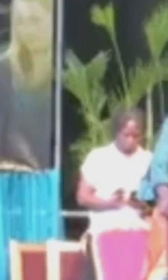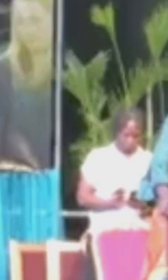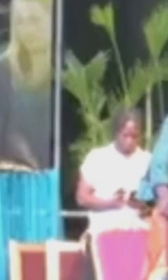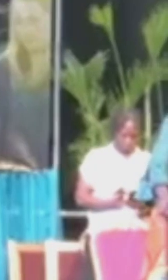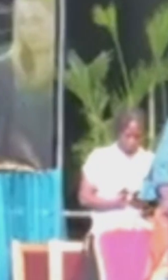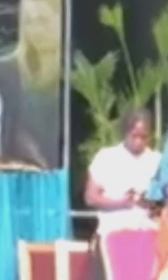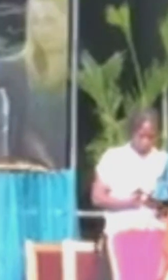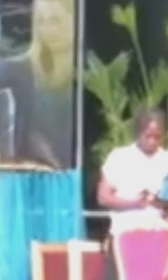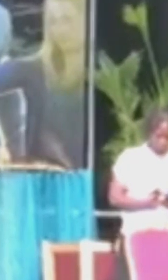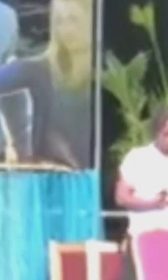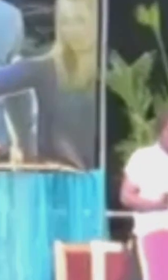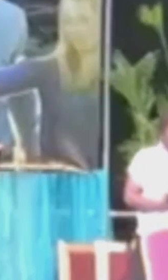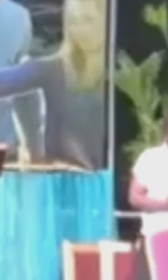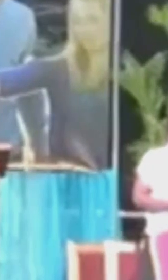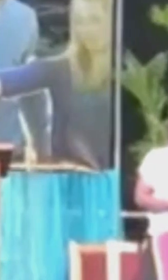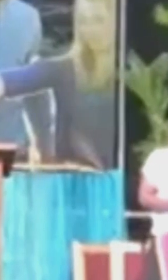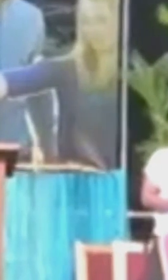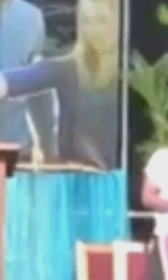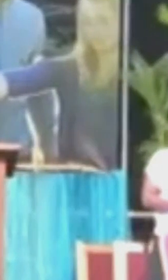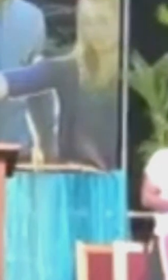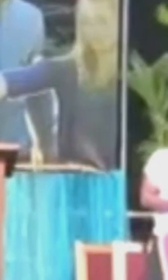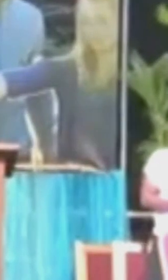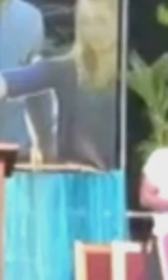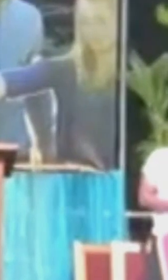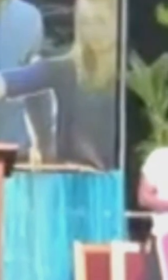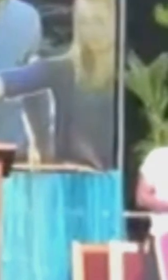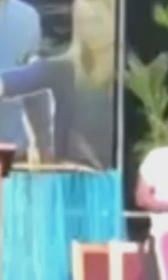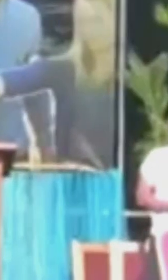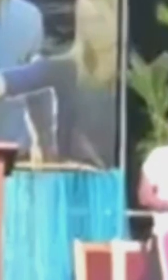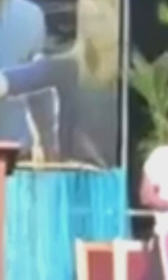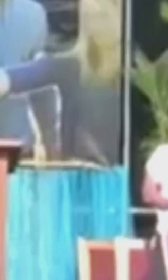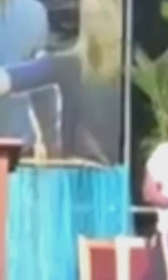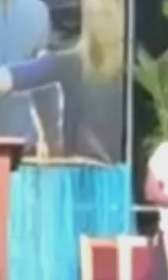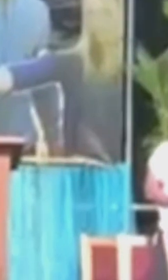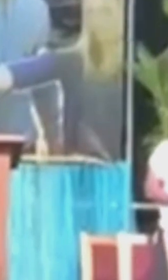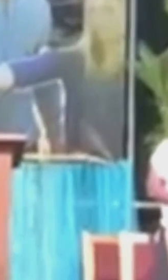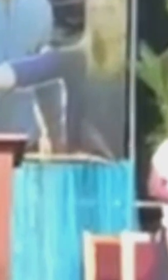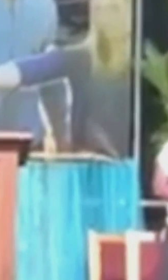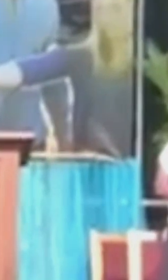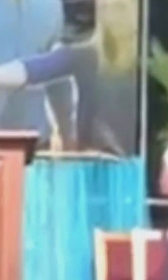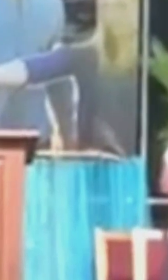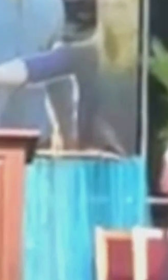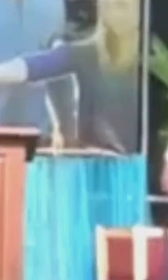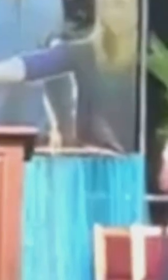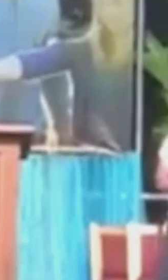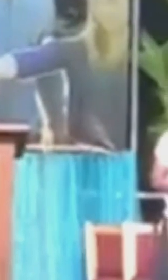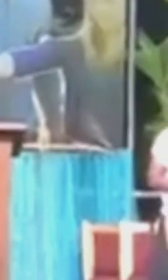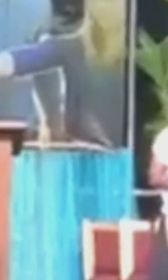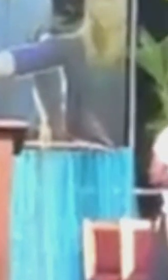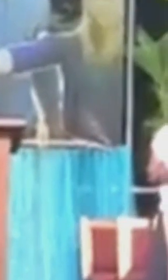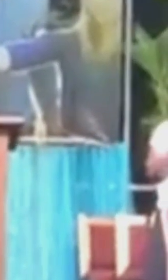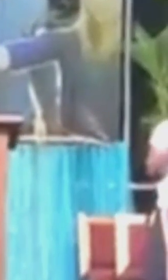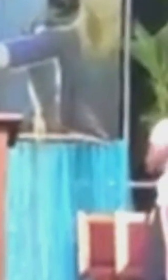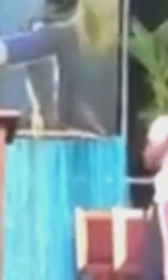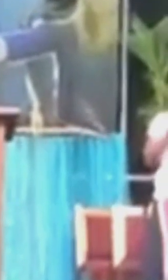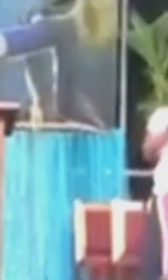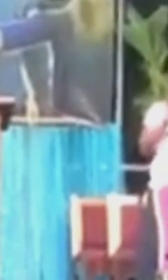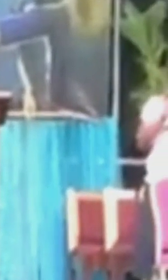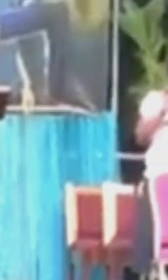This year's conference saw delegations of various sizes from Aruba, Bonaire,